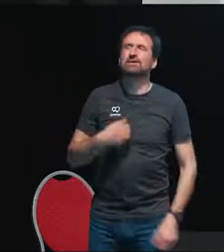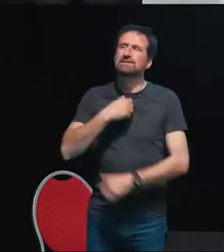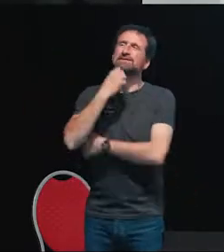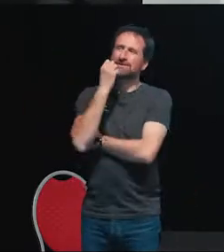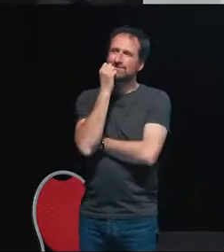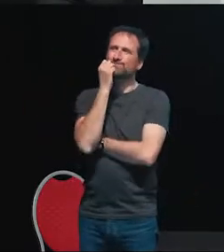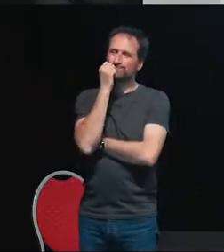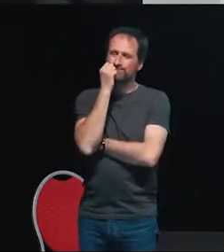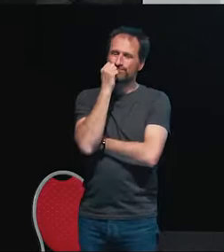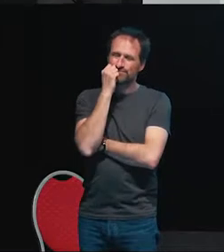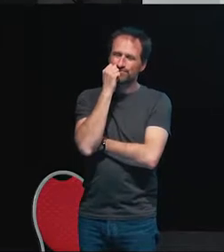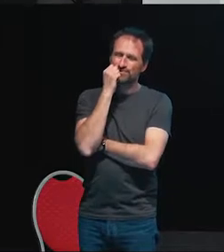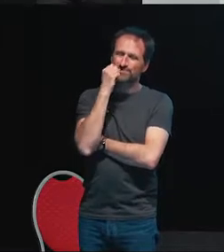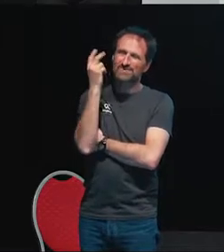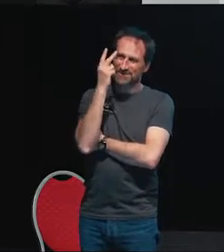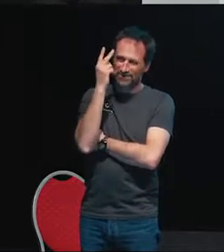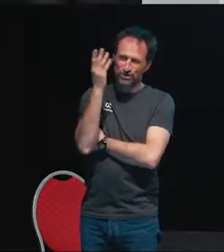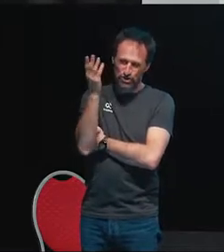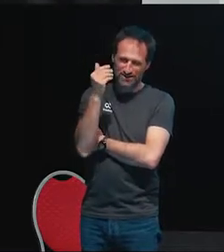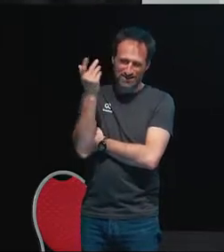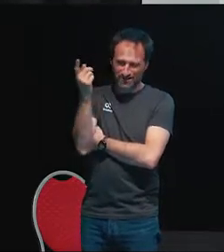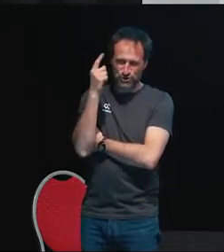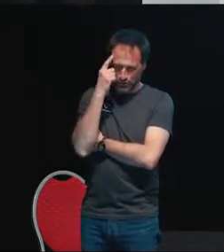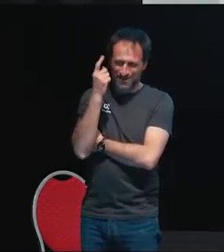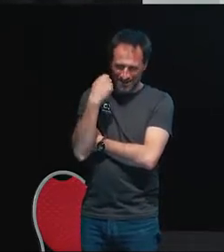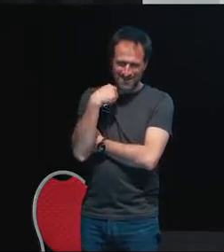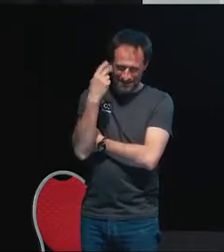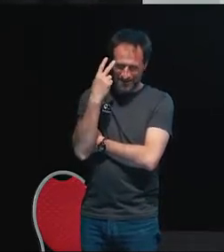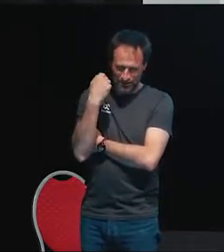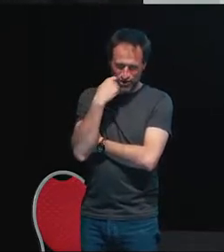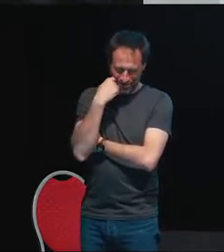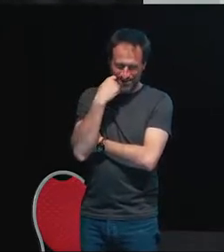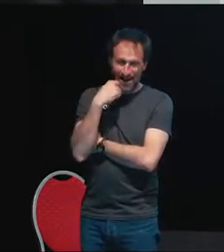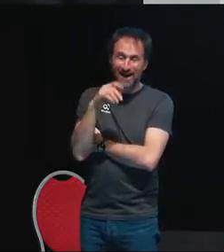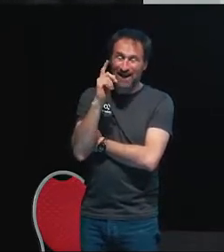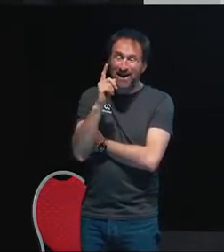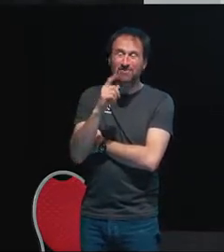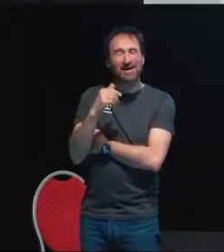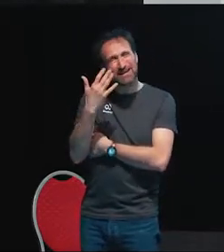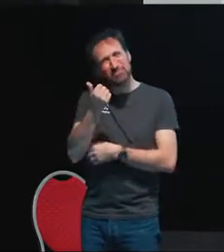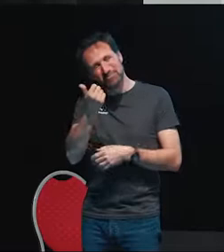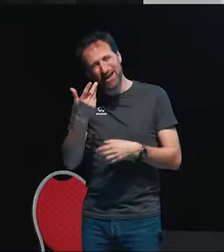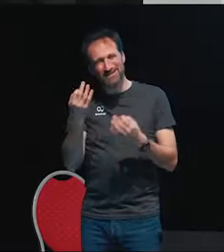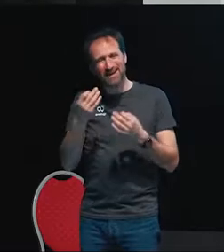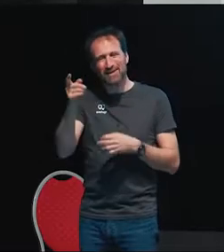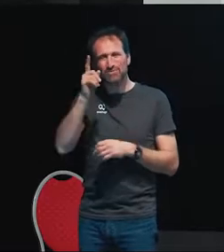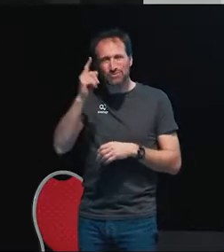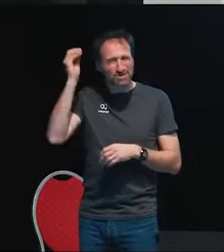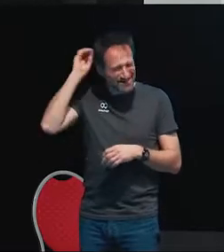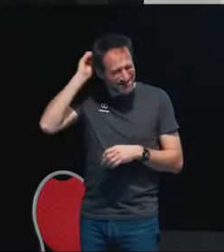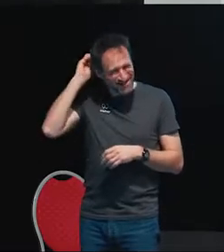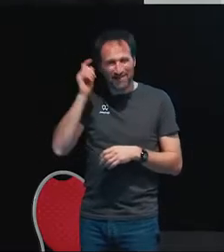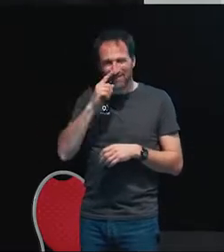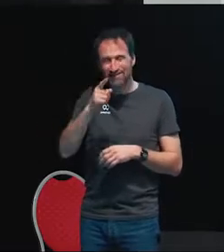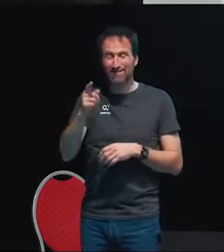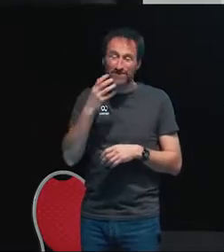that I can understand how you feel and there are a couple of things I think you should just keep in mind when you're evaluating whether you want to break